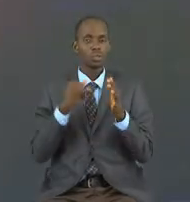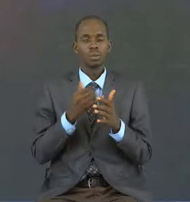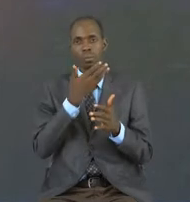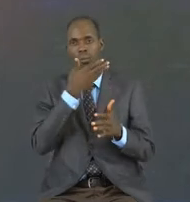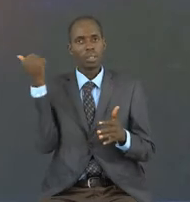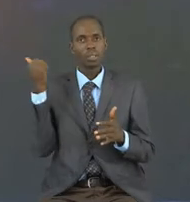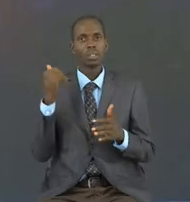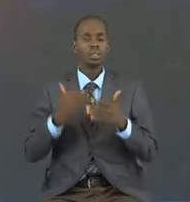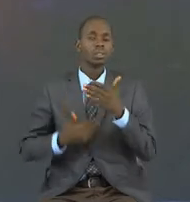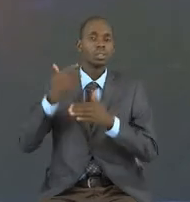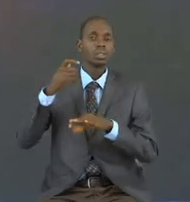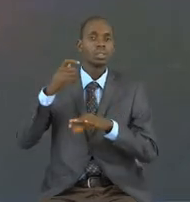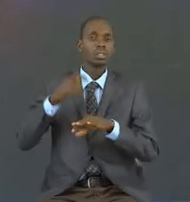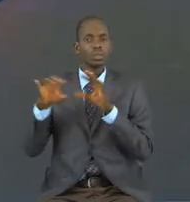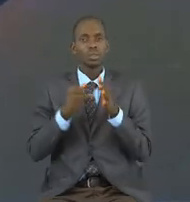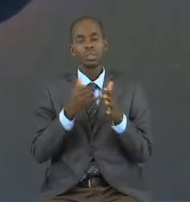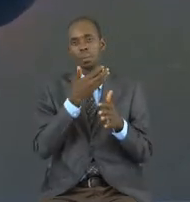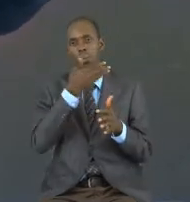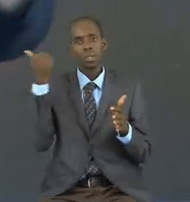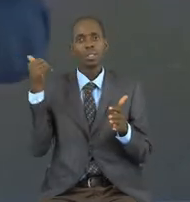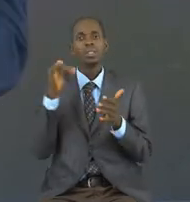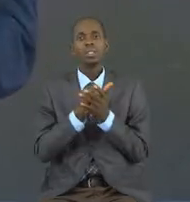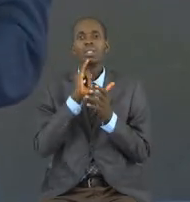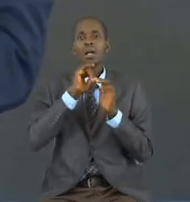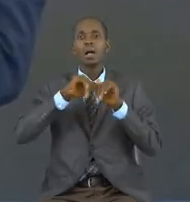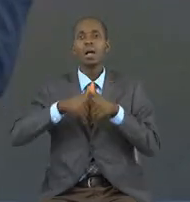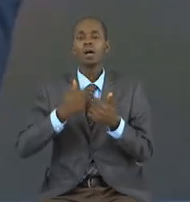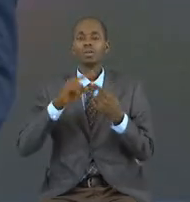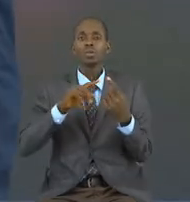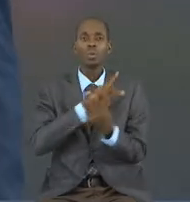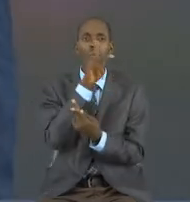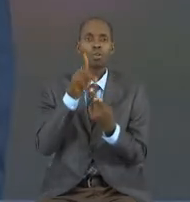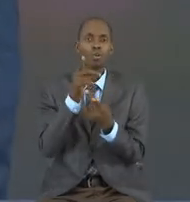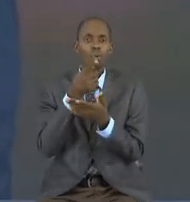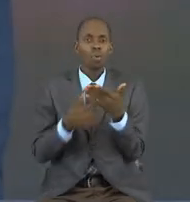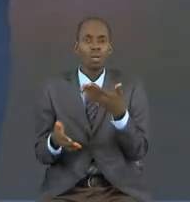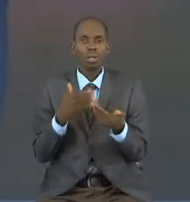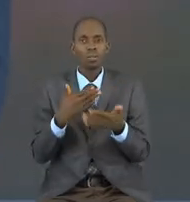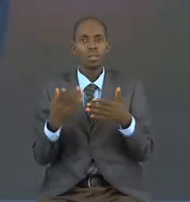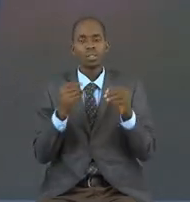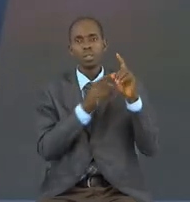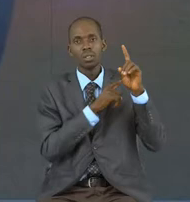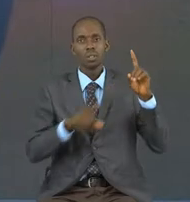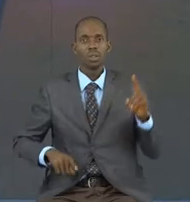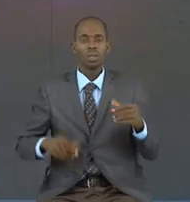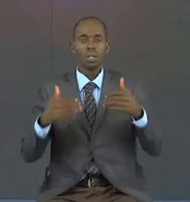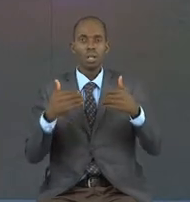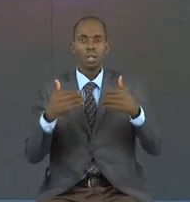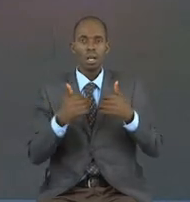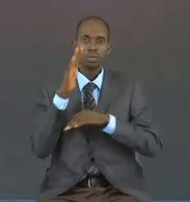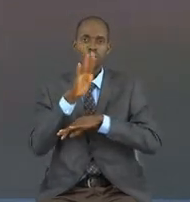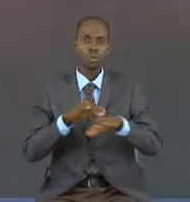you improve on it. That's how to perfect whatever the Lord has called you to